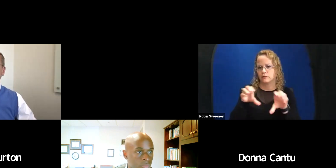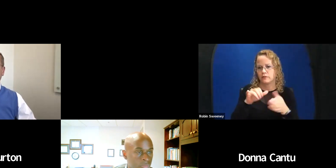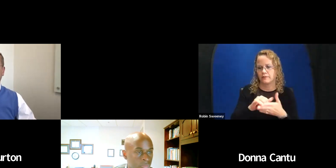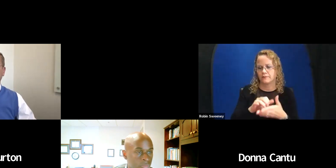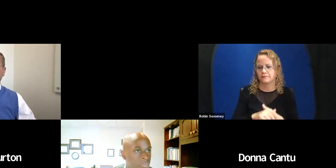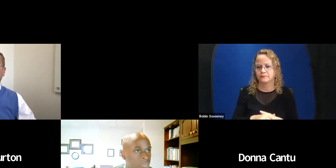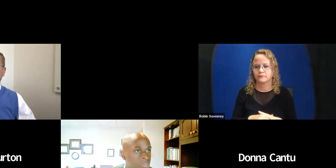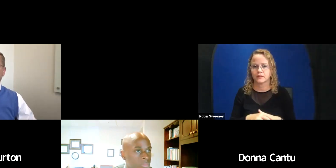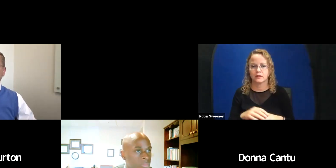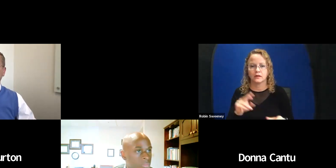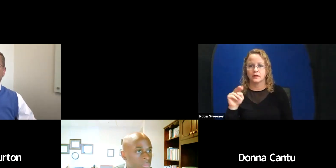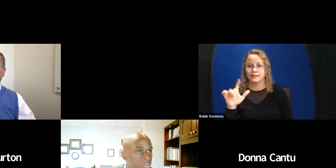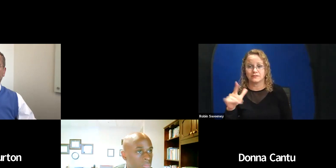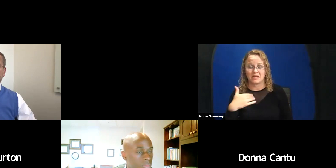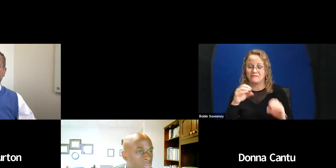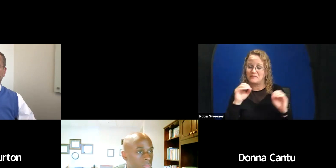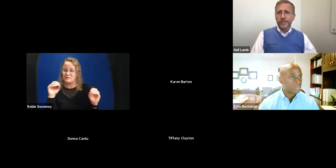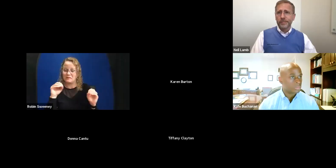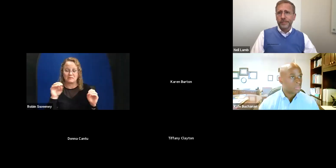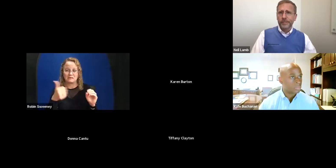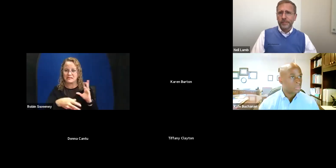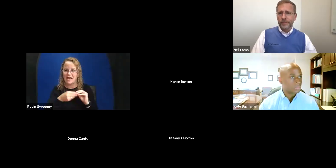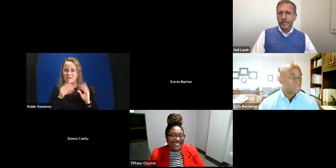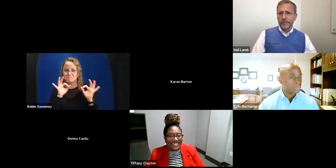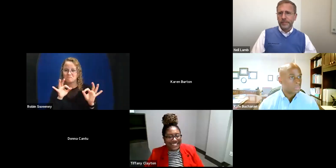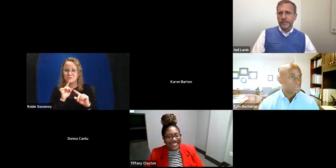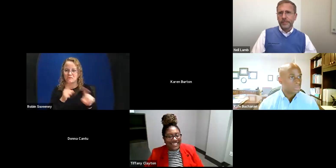I have nothing else to add. That was a perfect answer.